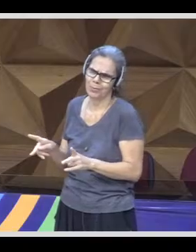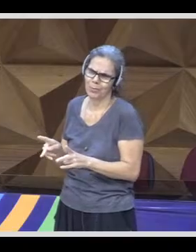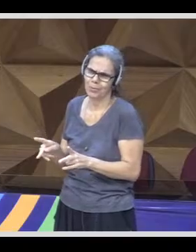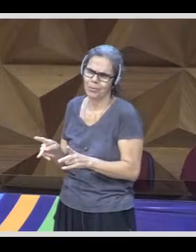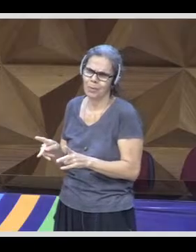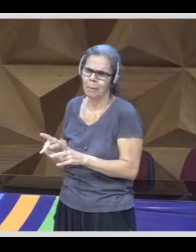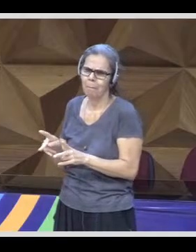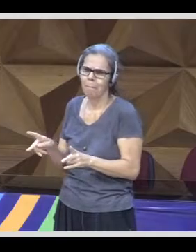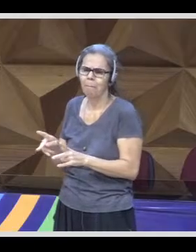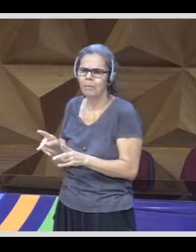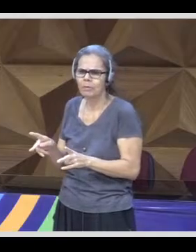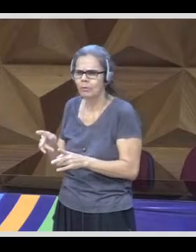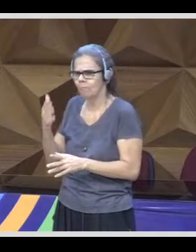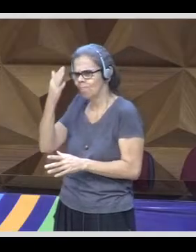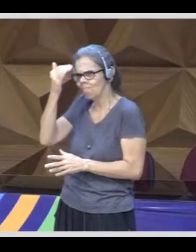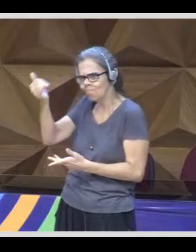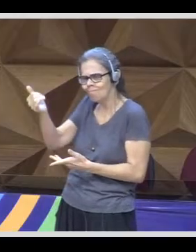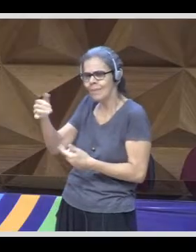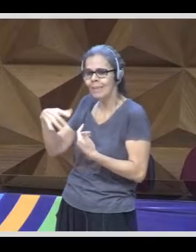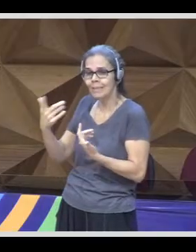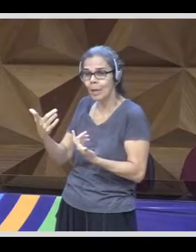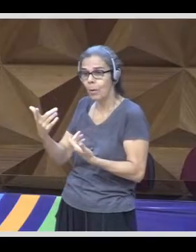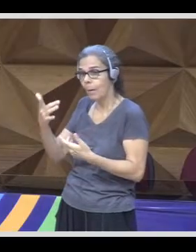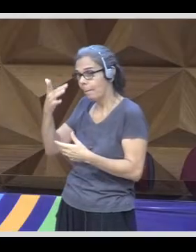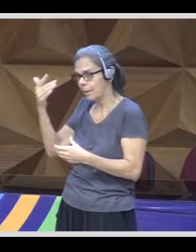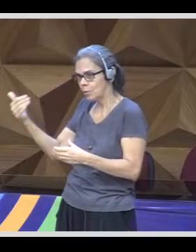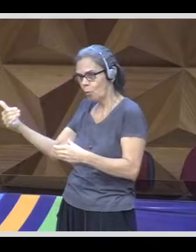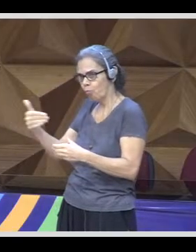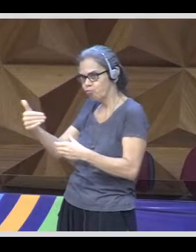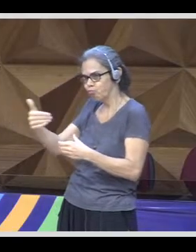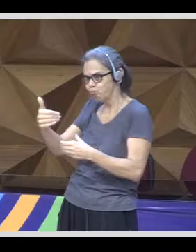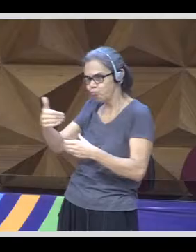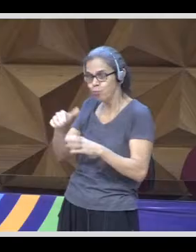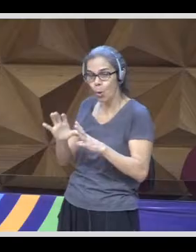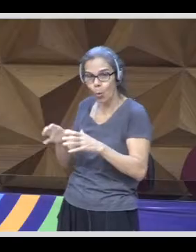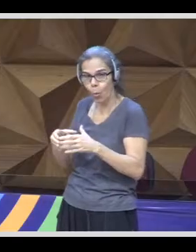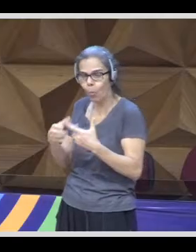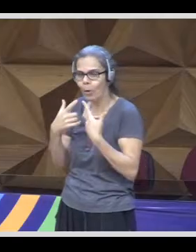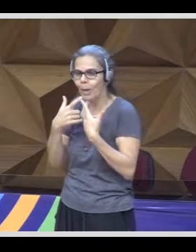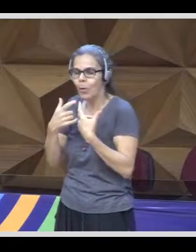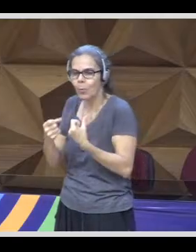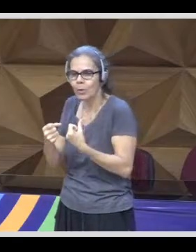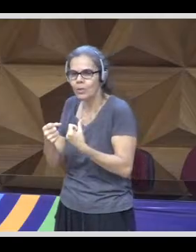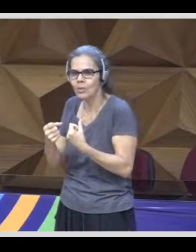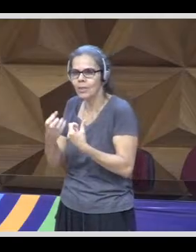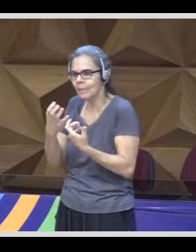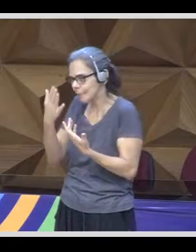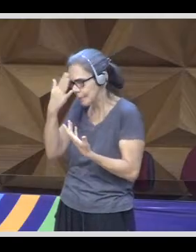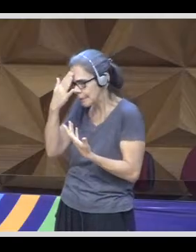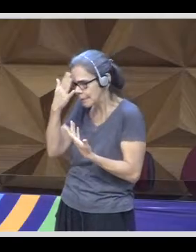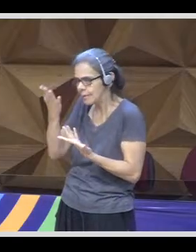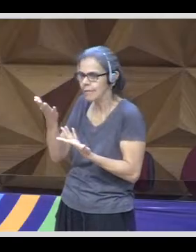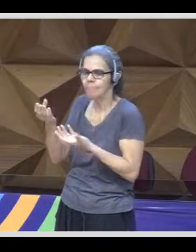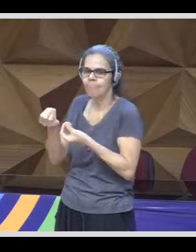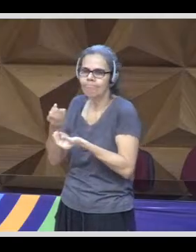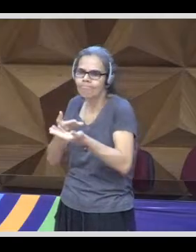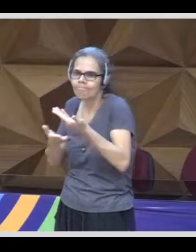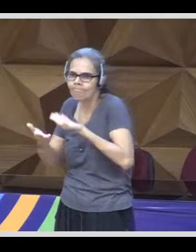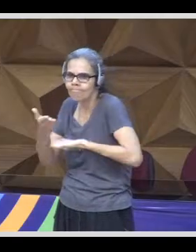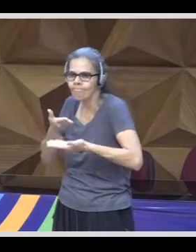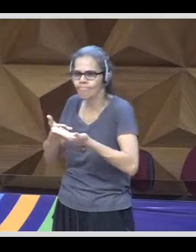Okay. And so what did we find? Well, users tend to stick to one profile of curiosity stimulation, meaning this